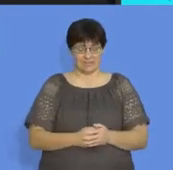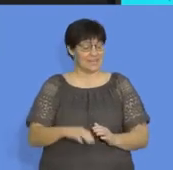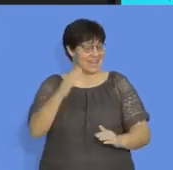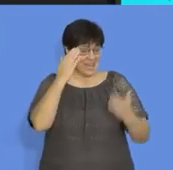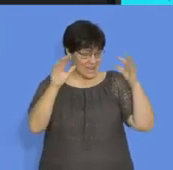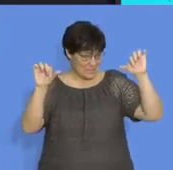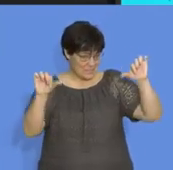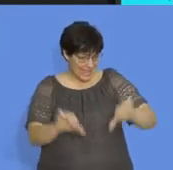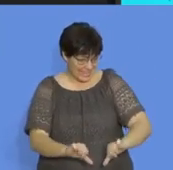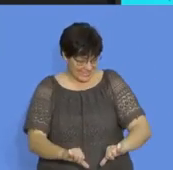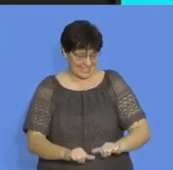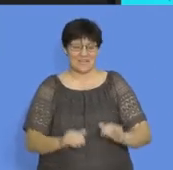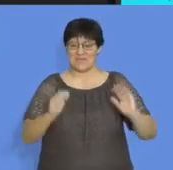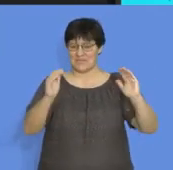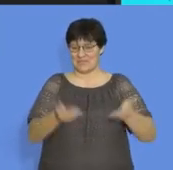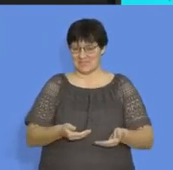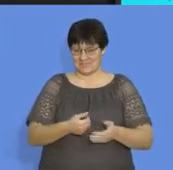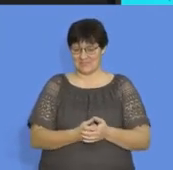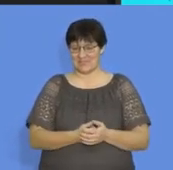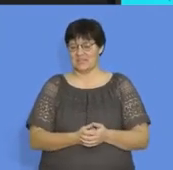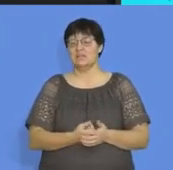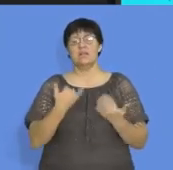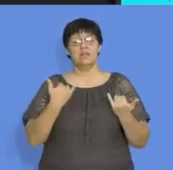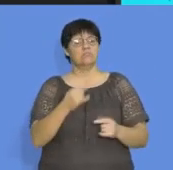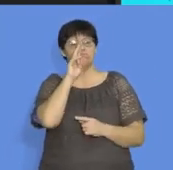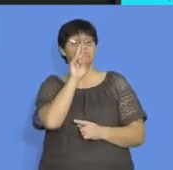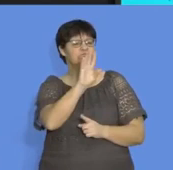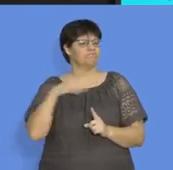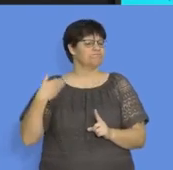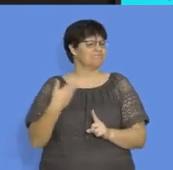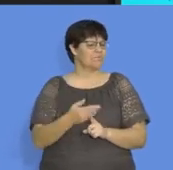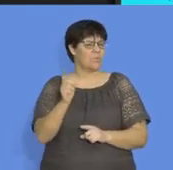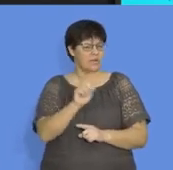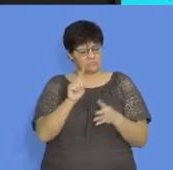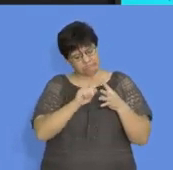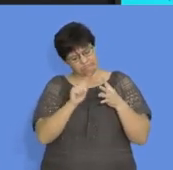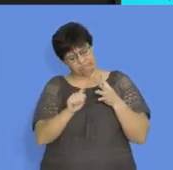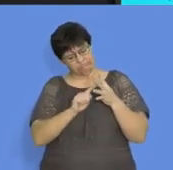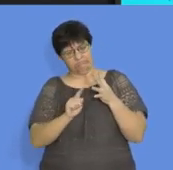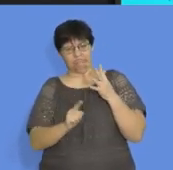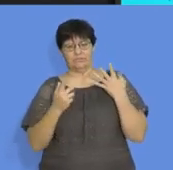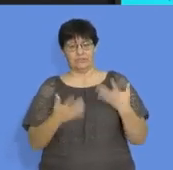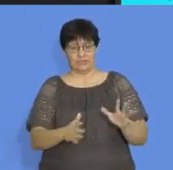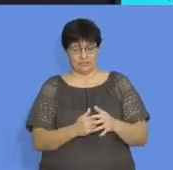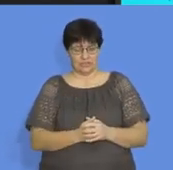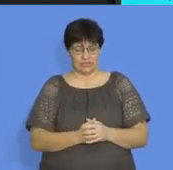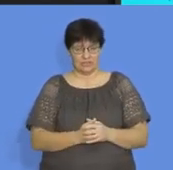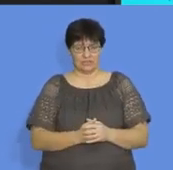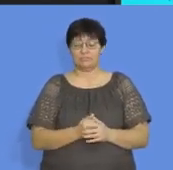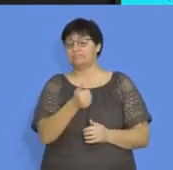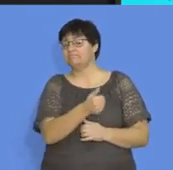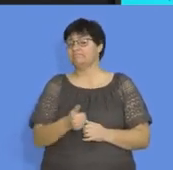All right, guys. Hi, welcome back from the ad break. So we've been looking at a whole lot of things, right? But for